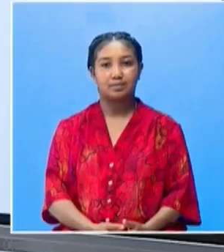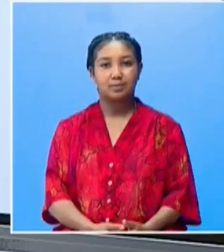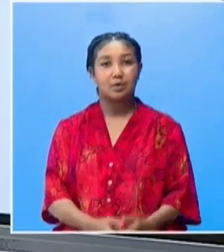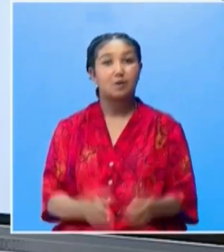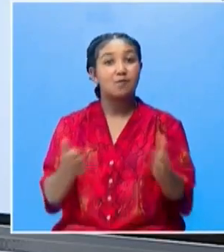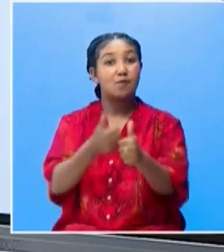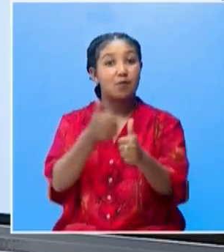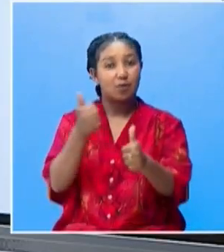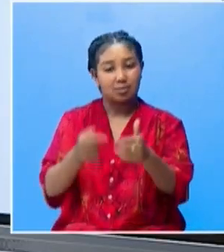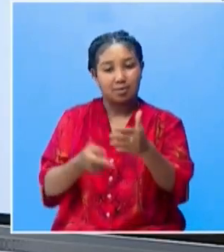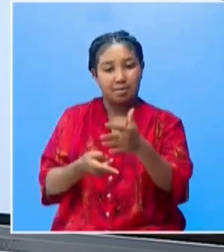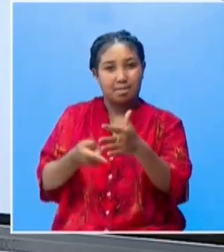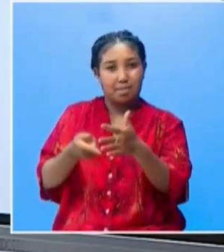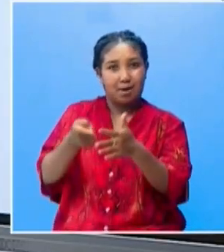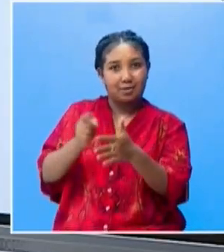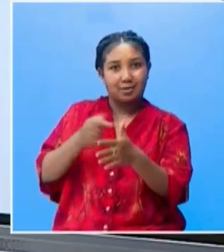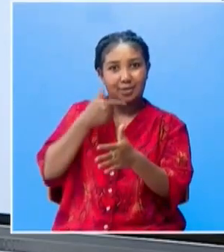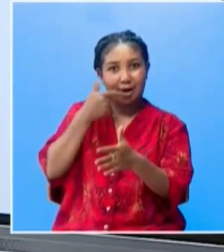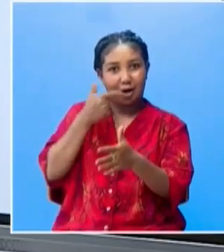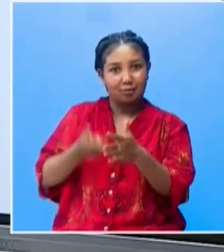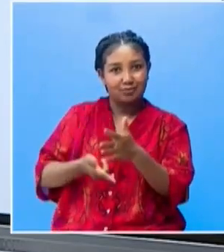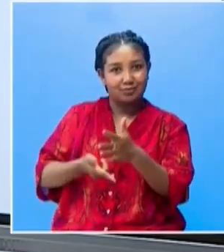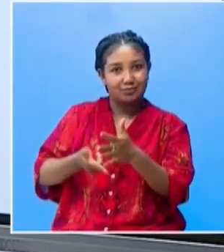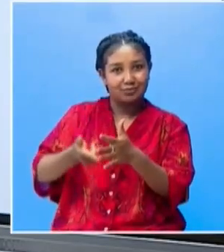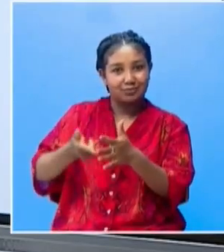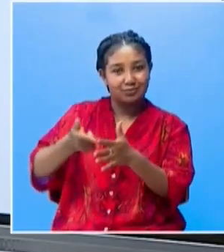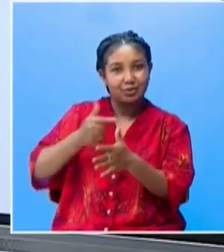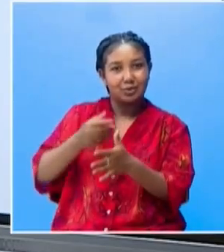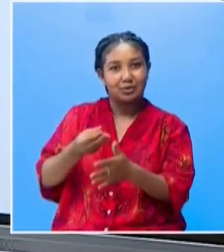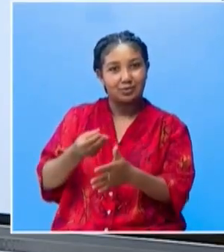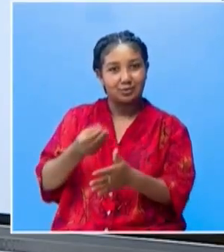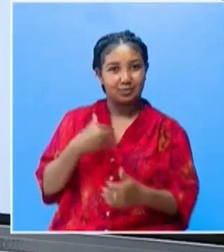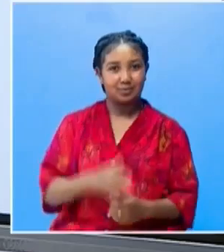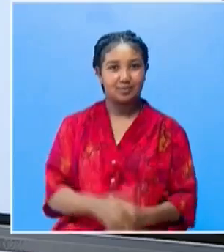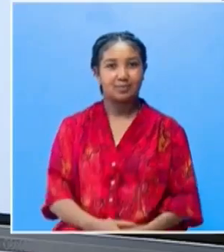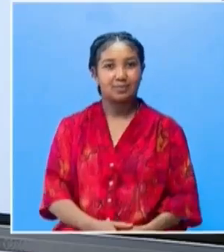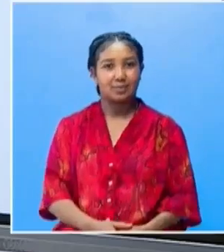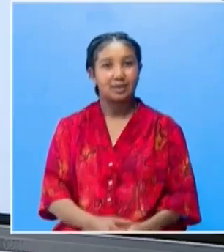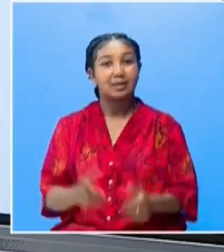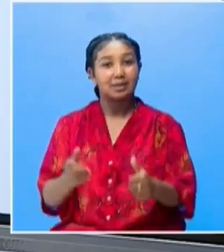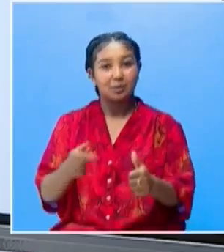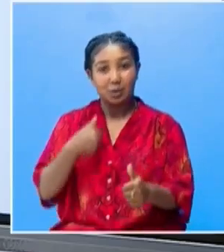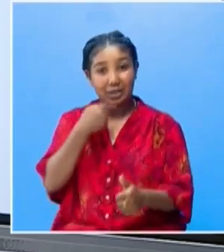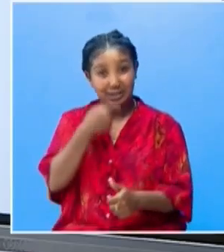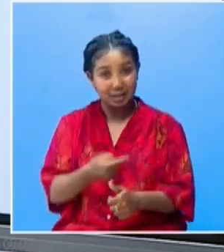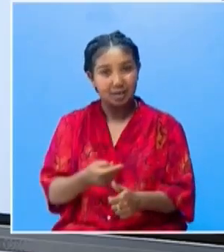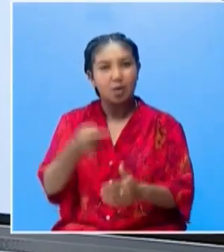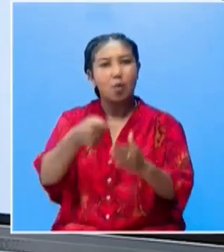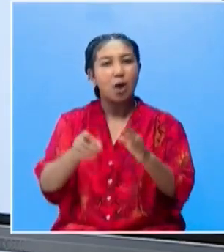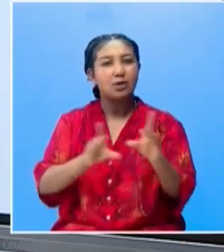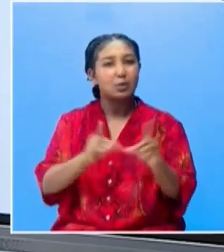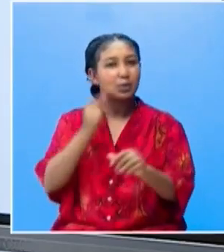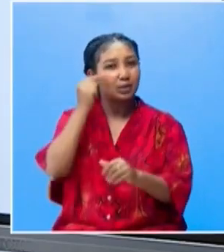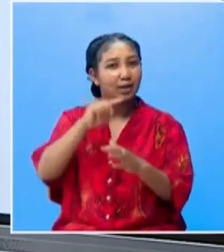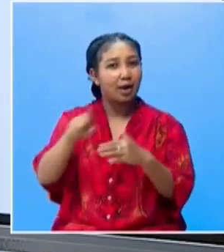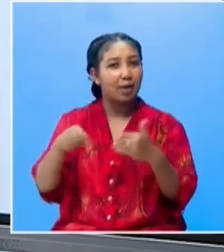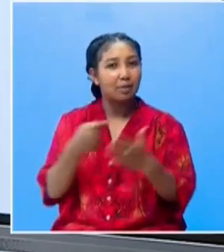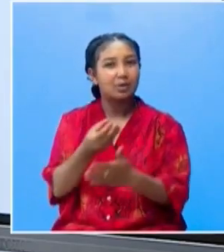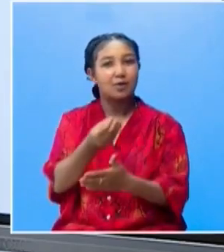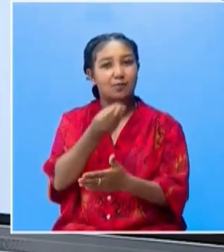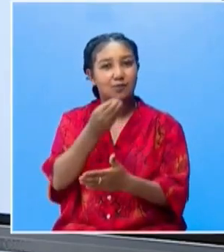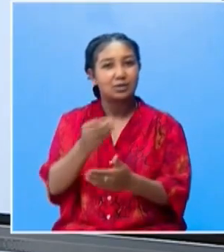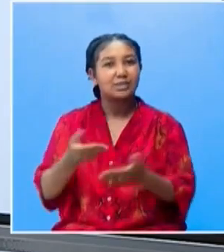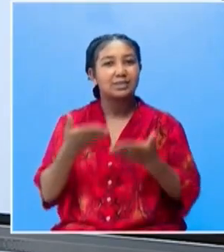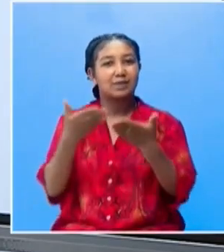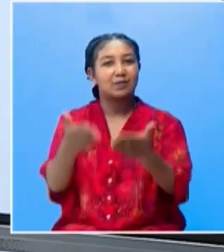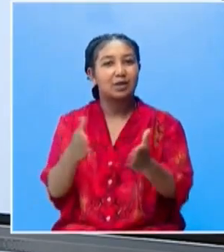follow the patterns, the language that I used to ask about the food, okay? What do I say? What do you think about the food served